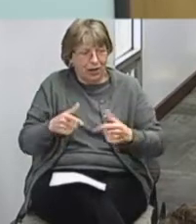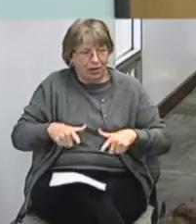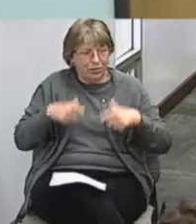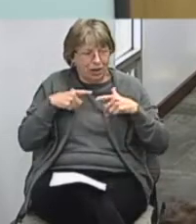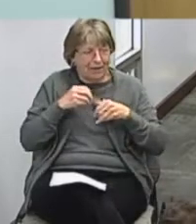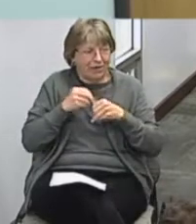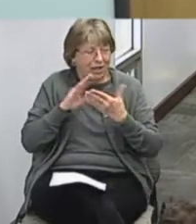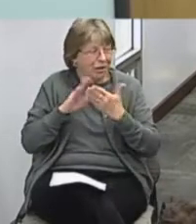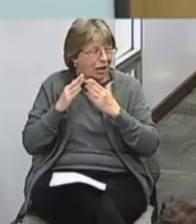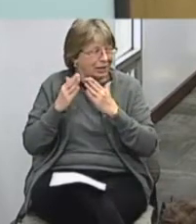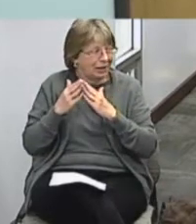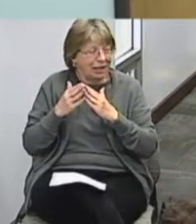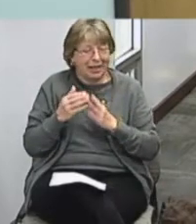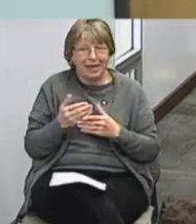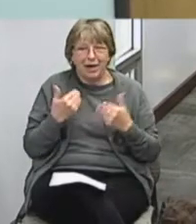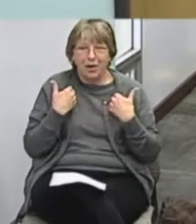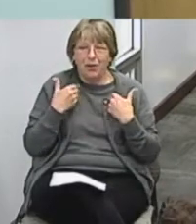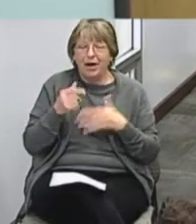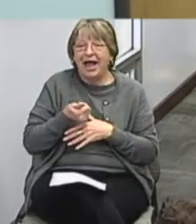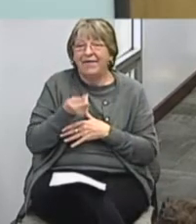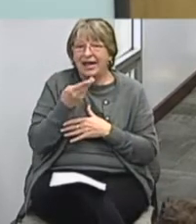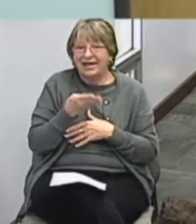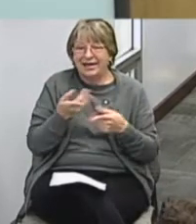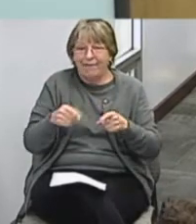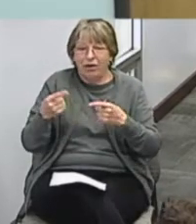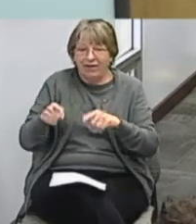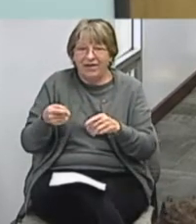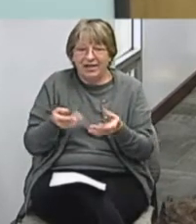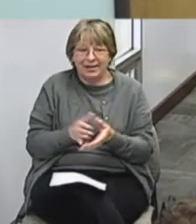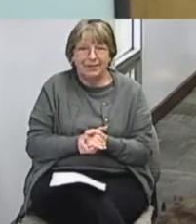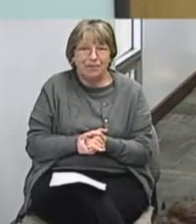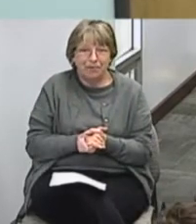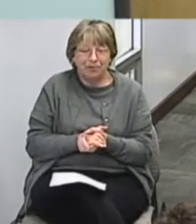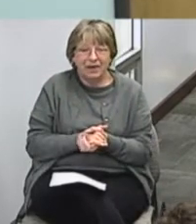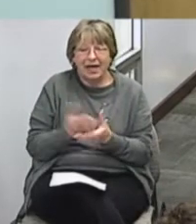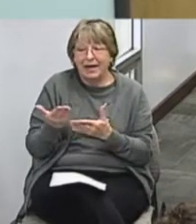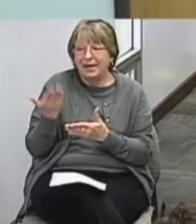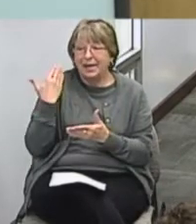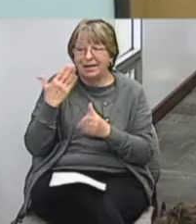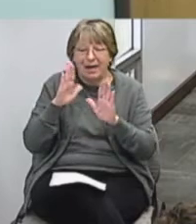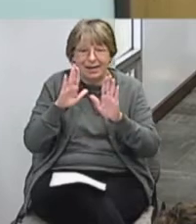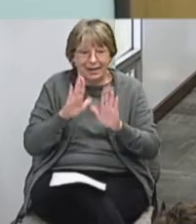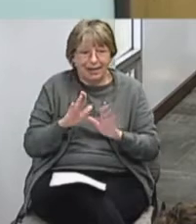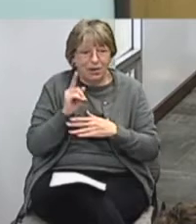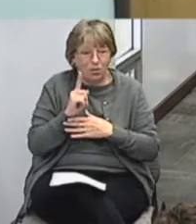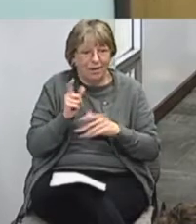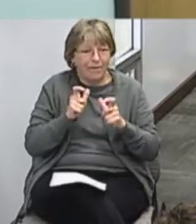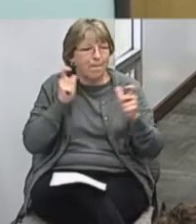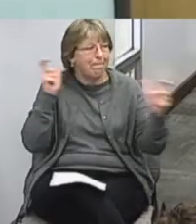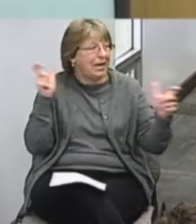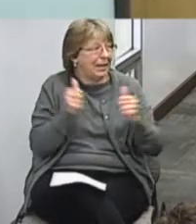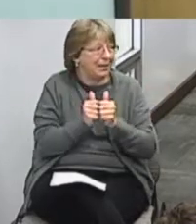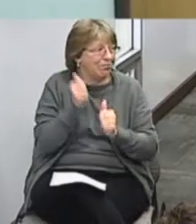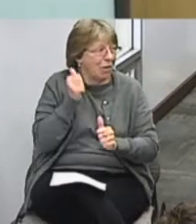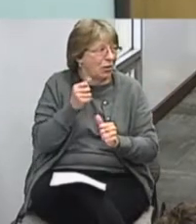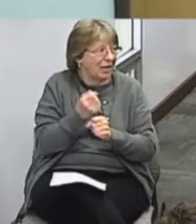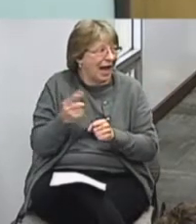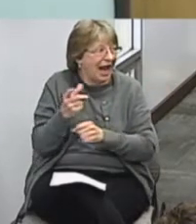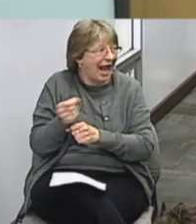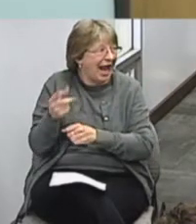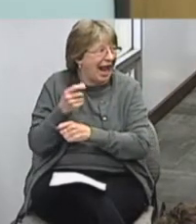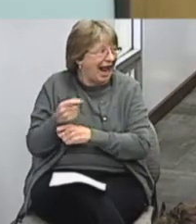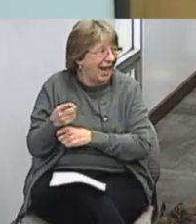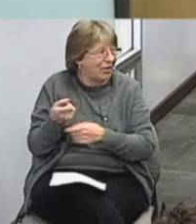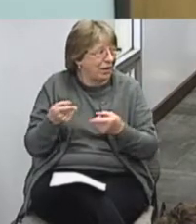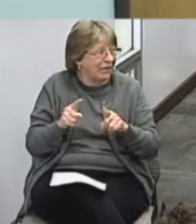There are several events taking place in Hutchinson during Bike Month. This past Sunday, we had one of our biggest annual events, the Sand Plum